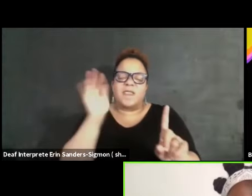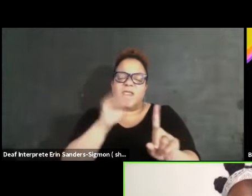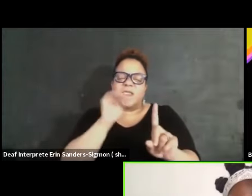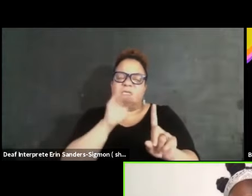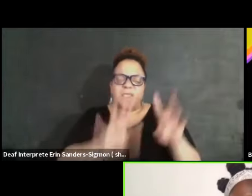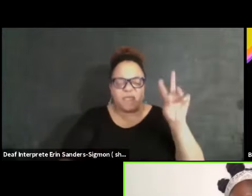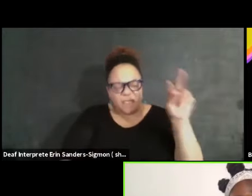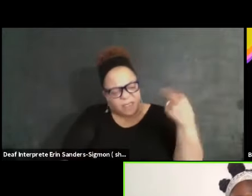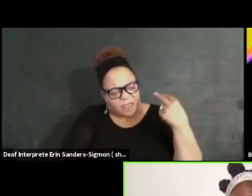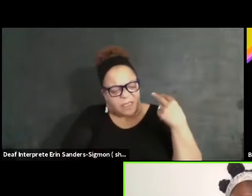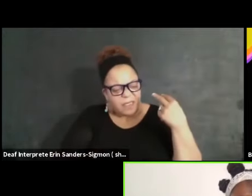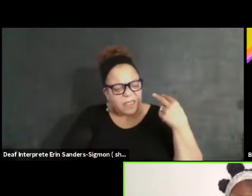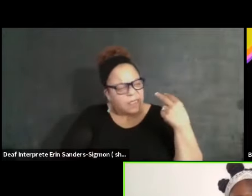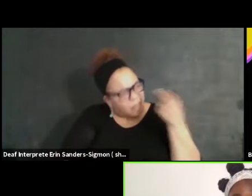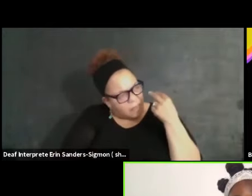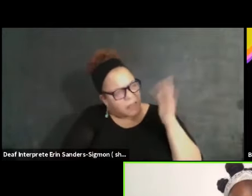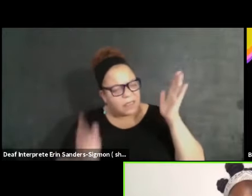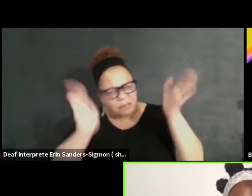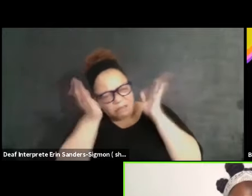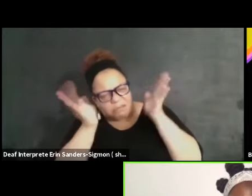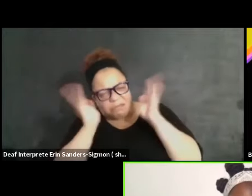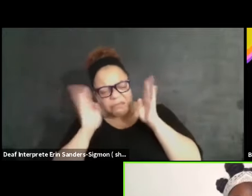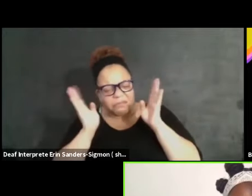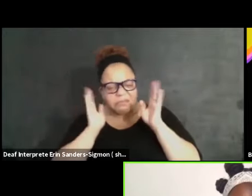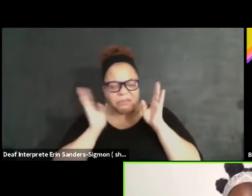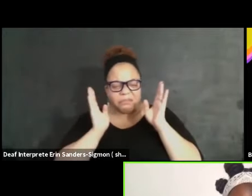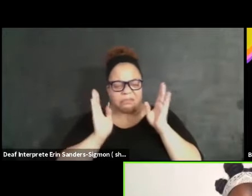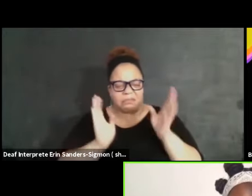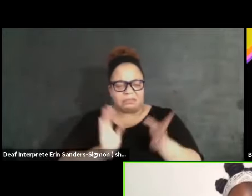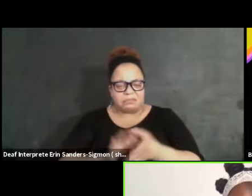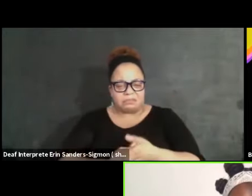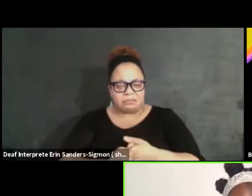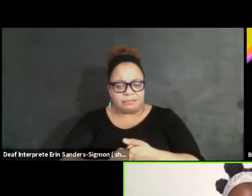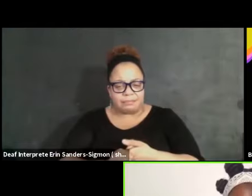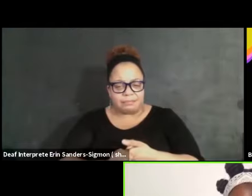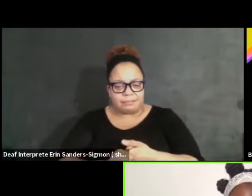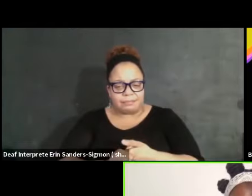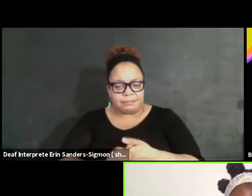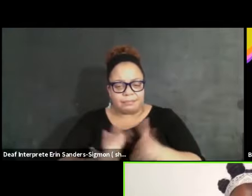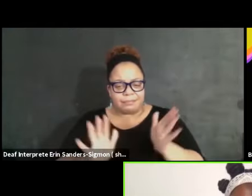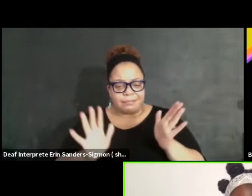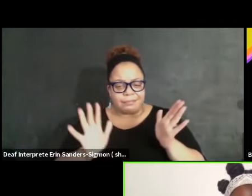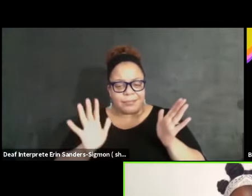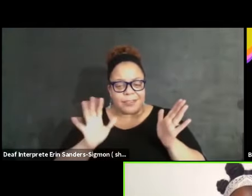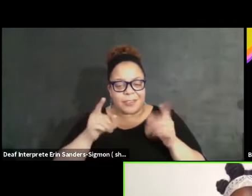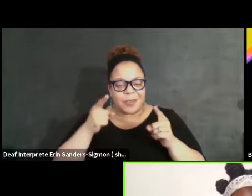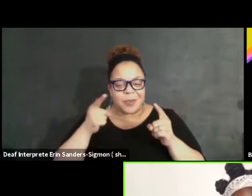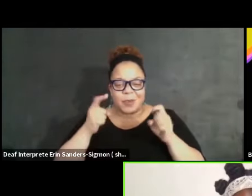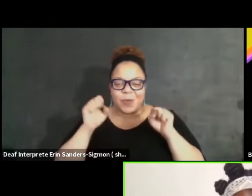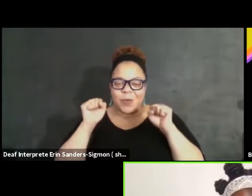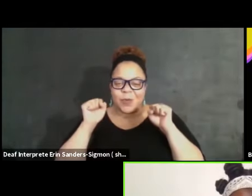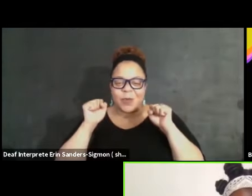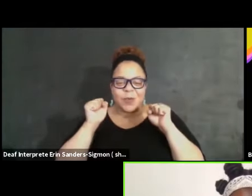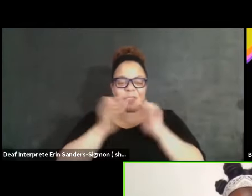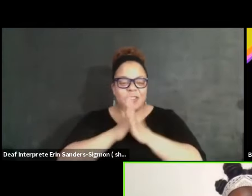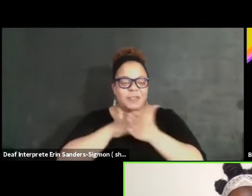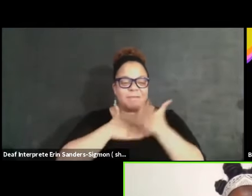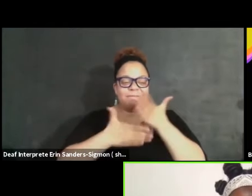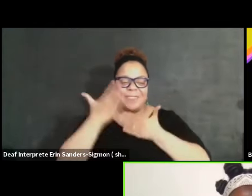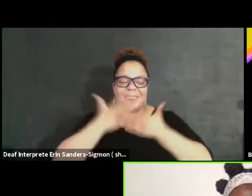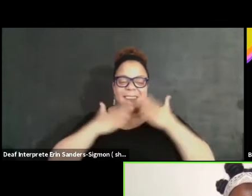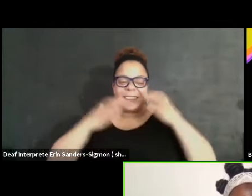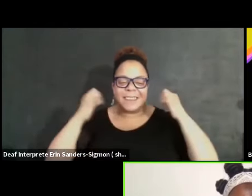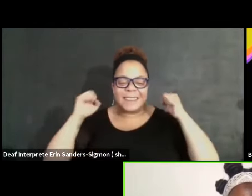look. You turned my hands to dust, but now they're back, they're